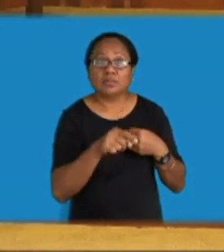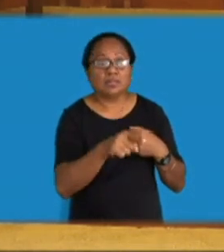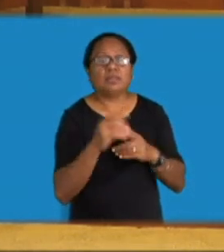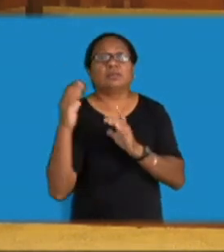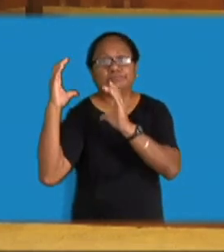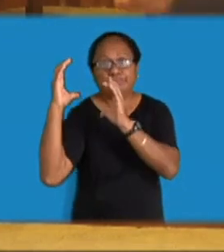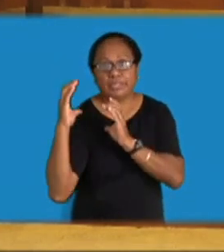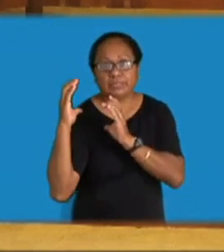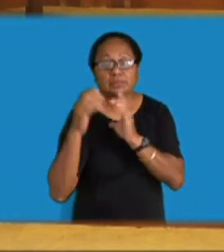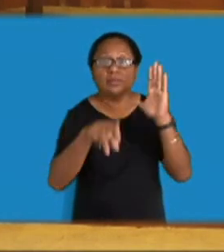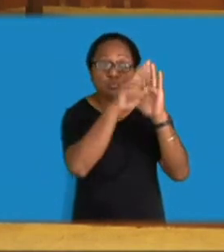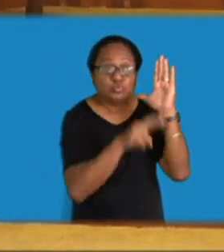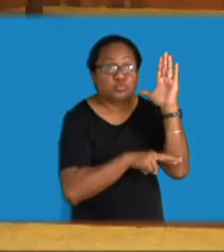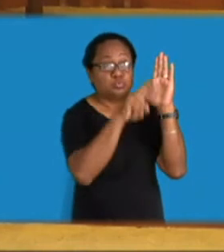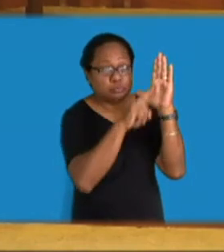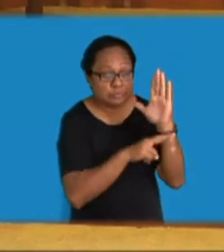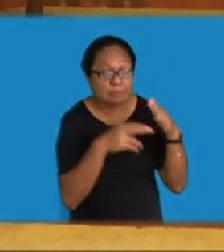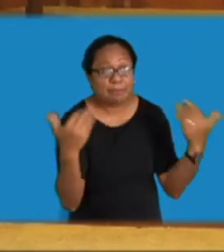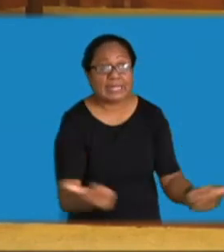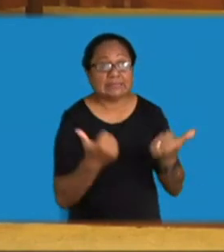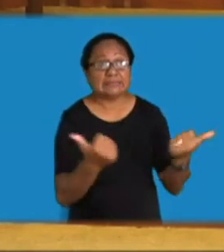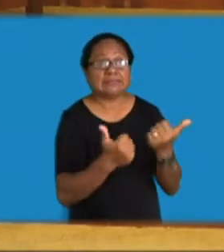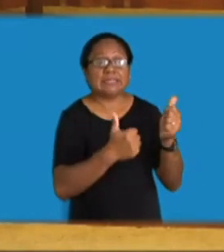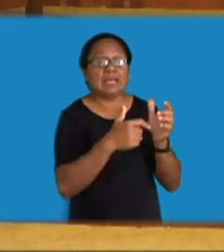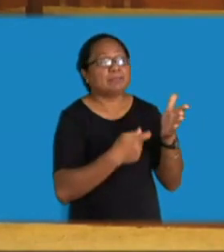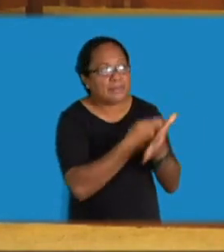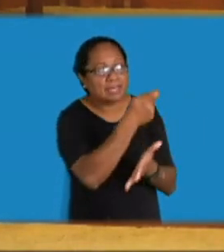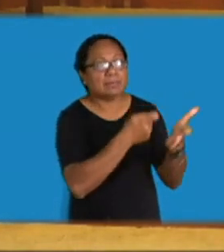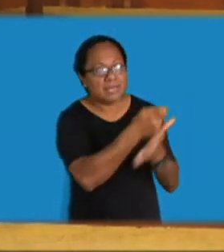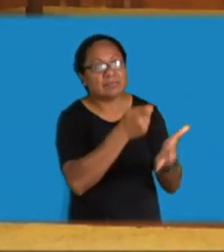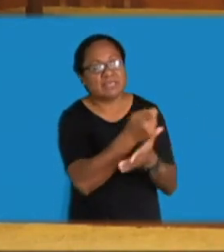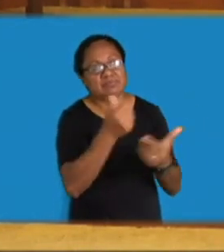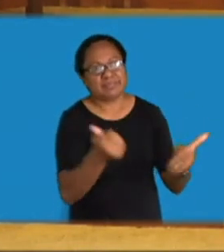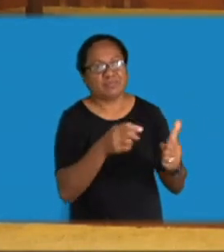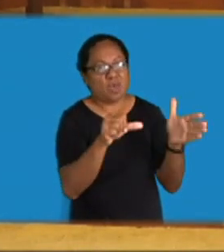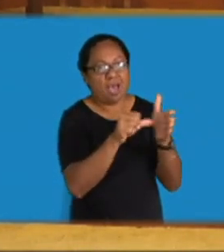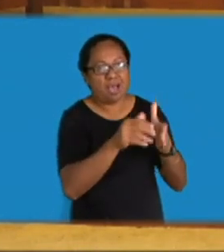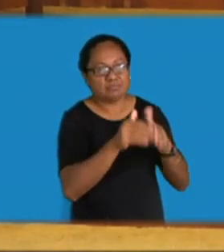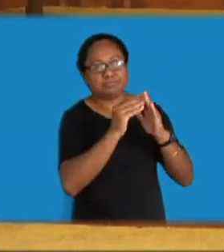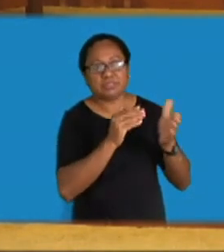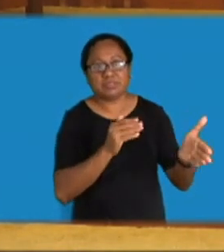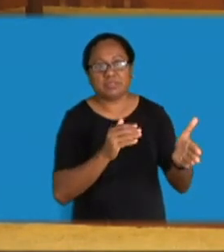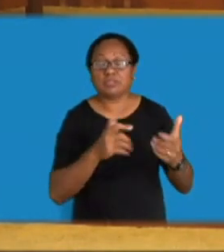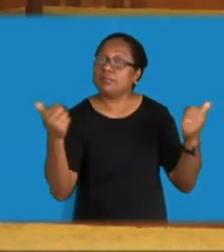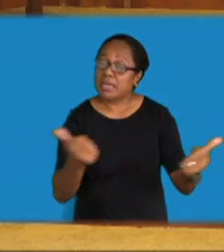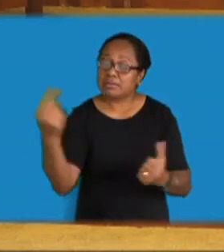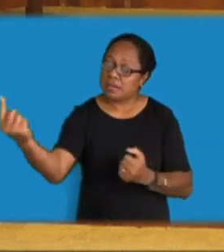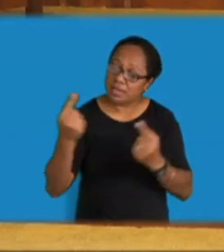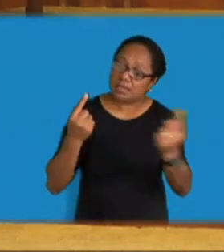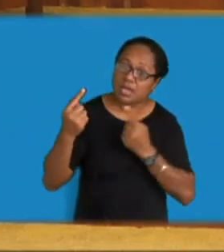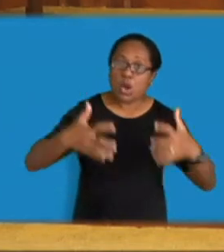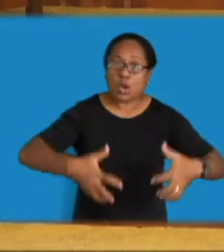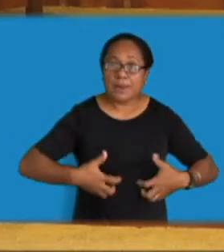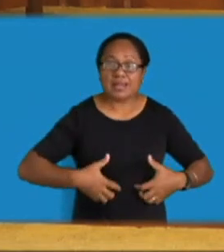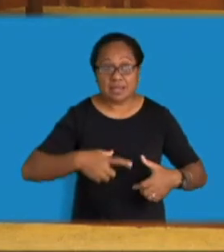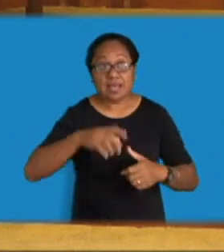of regulation and high costs. And many of them are complaining to us, coming to us, and they are watching